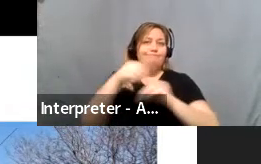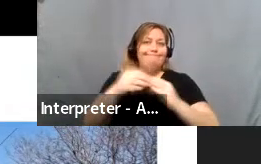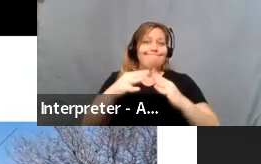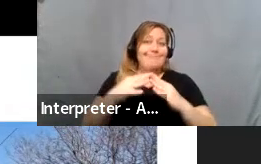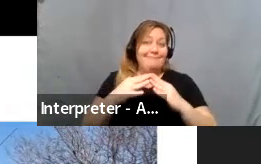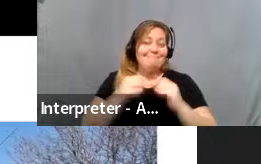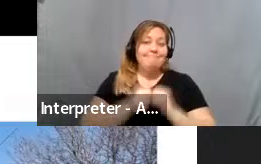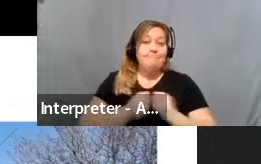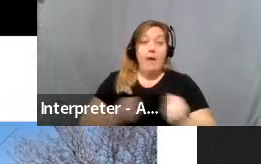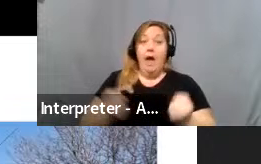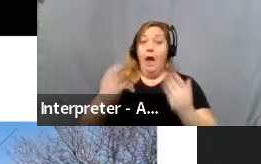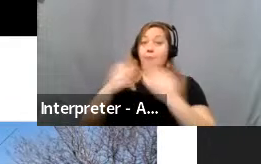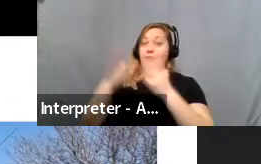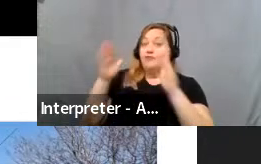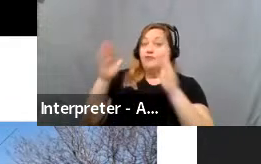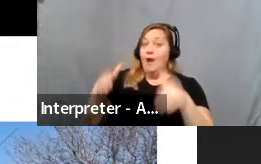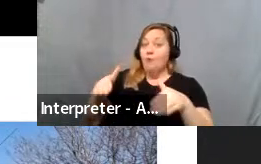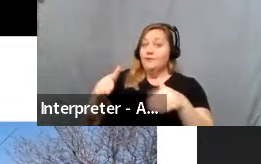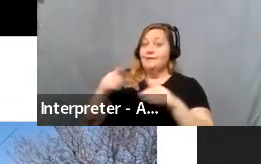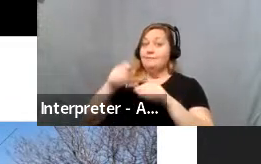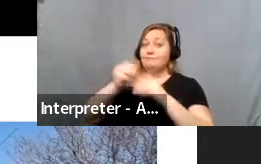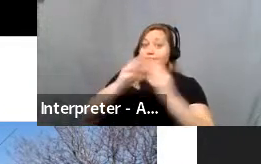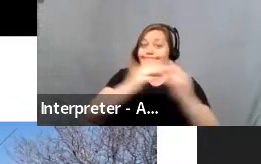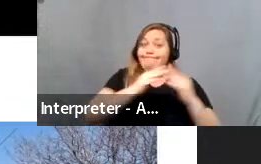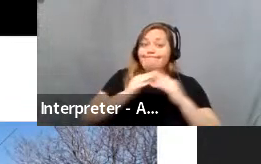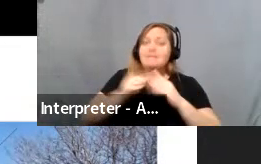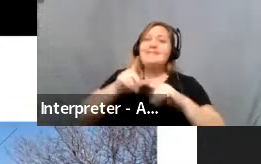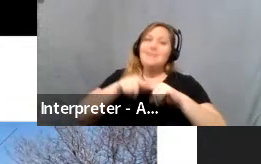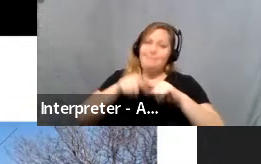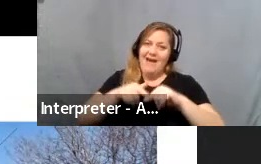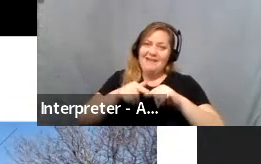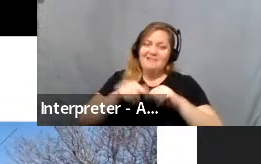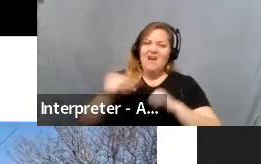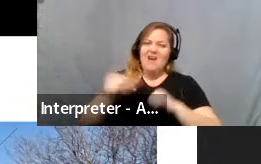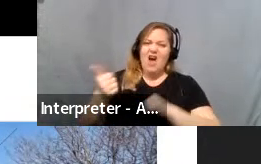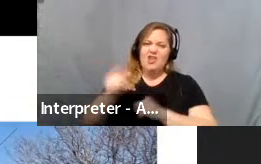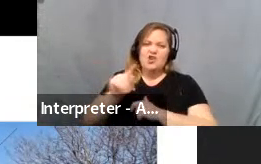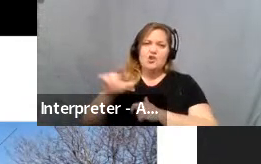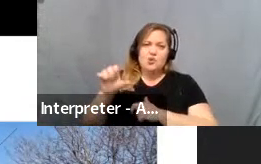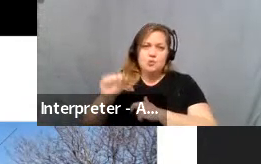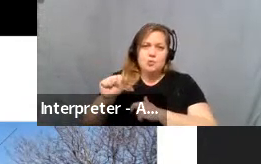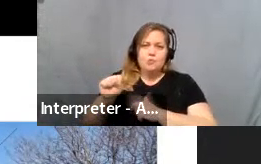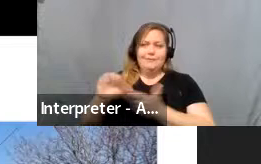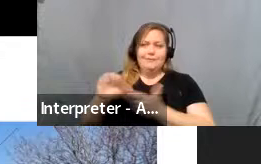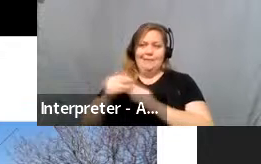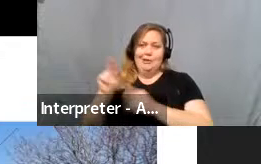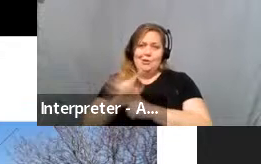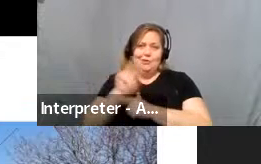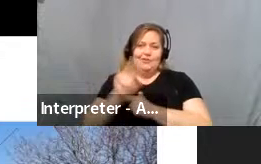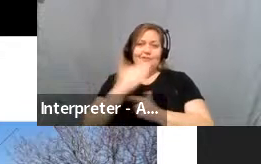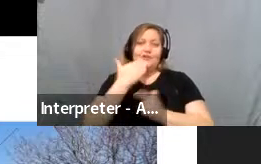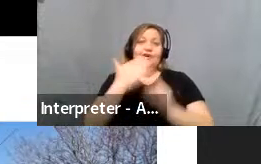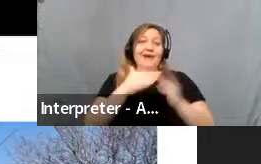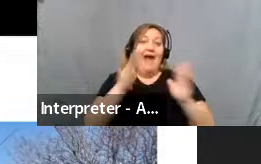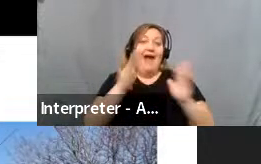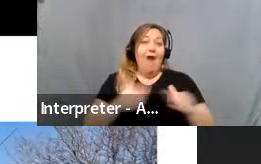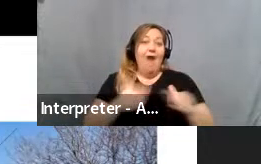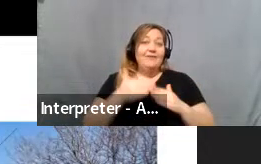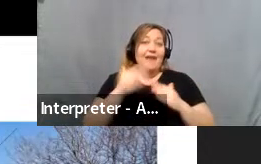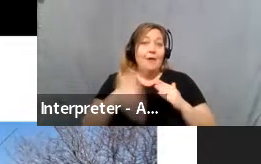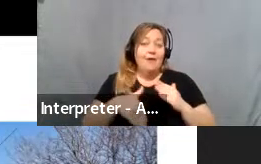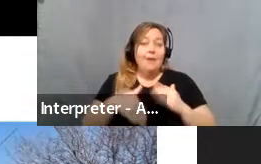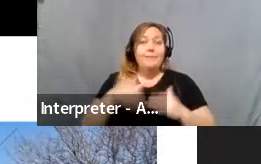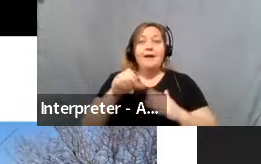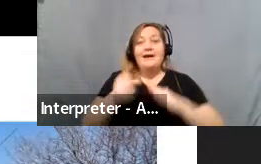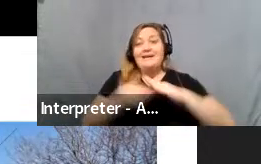housing gets built depends on many factors. Other tools the city uses to support good housing outcomes include subsidies